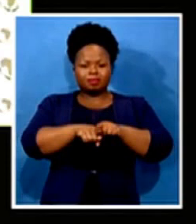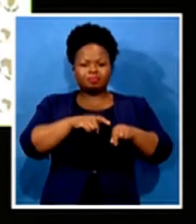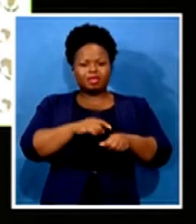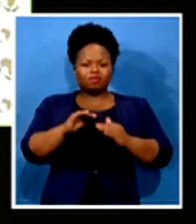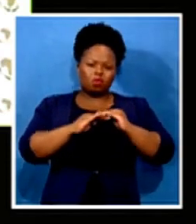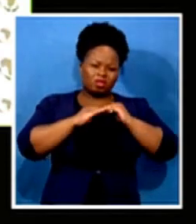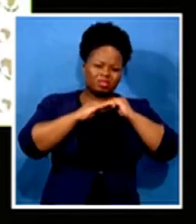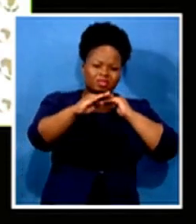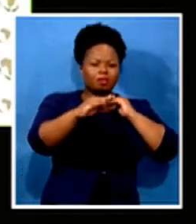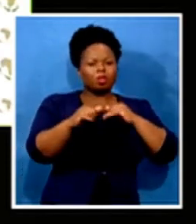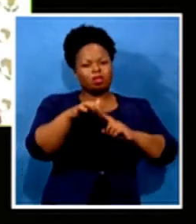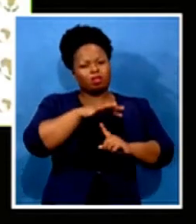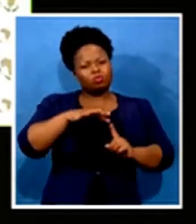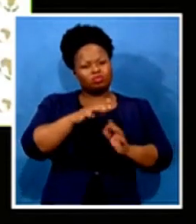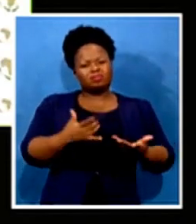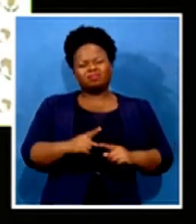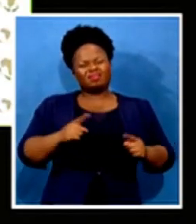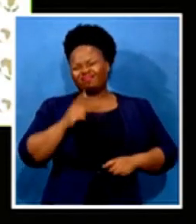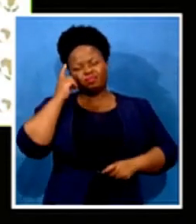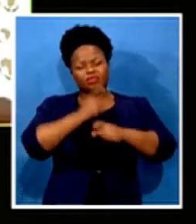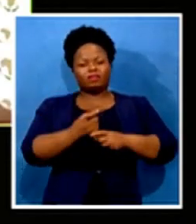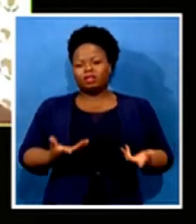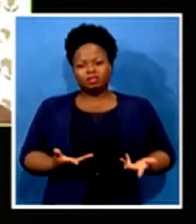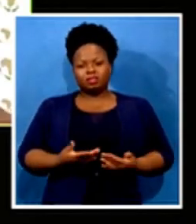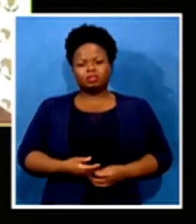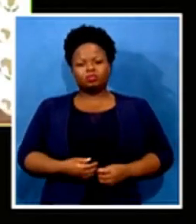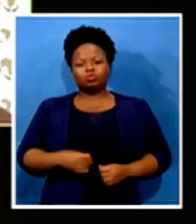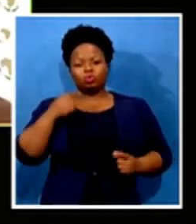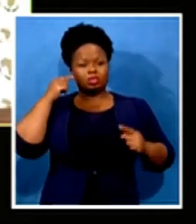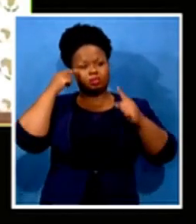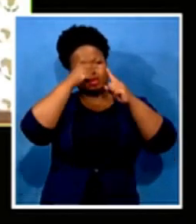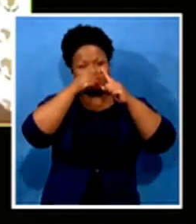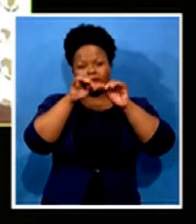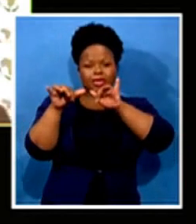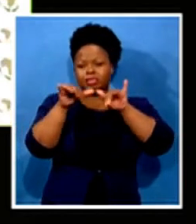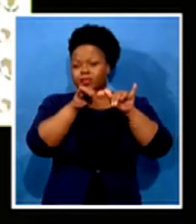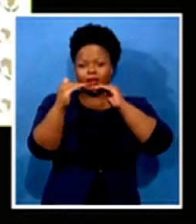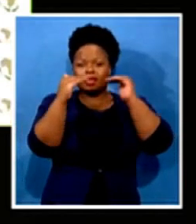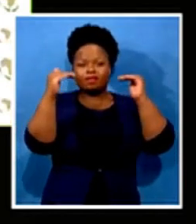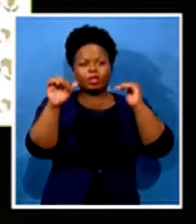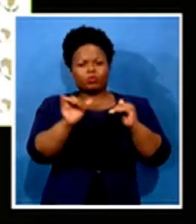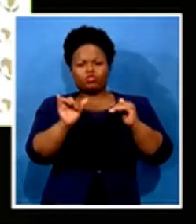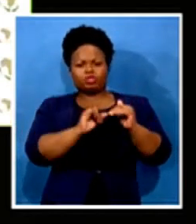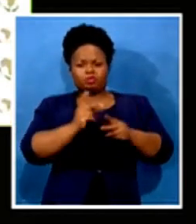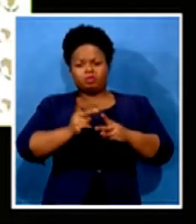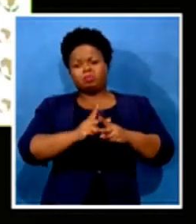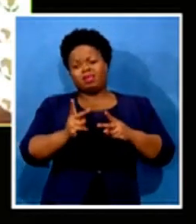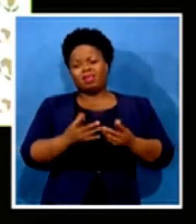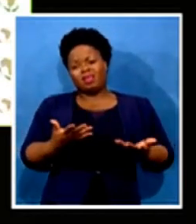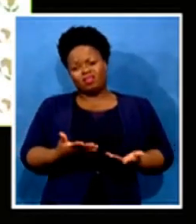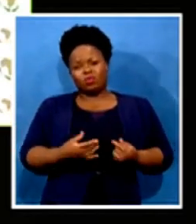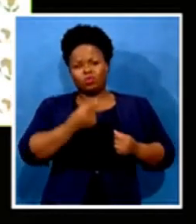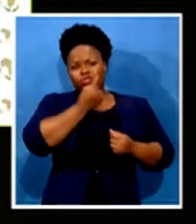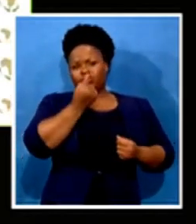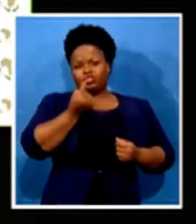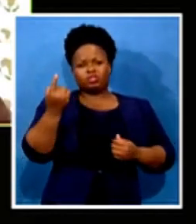hard to put a threshold on what level of preparedness have gone into each member state with respect to putting in deep